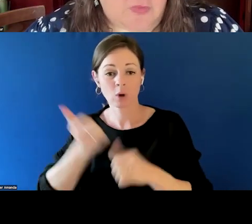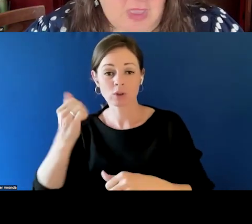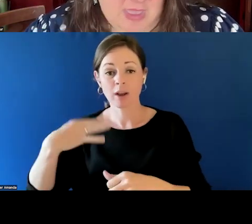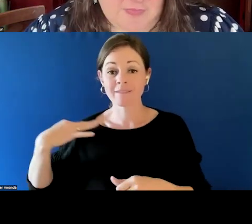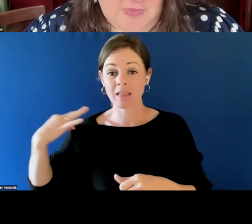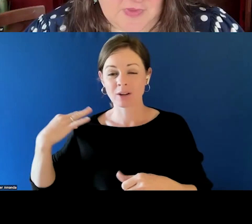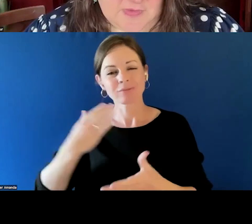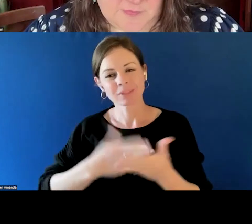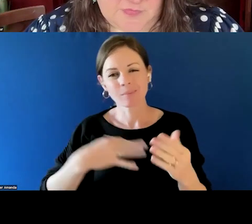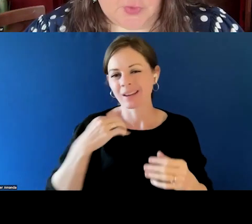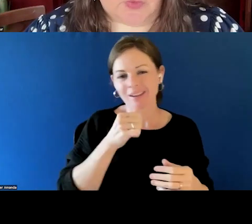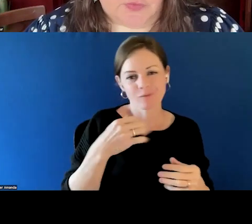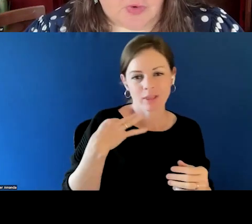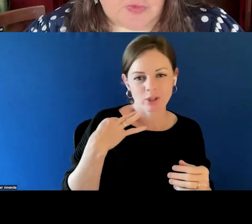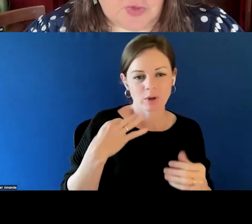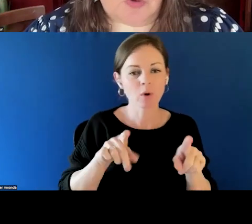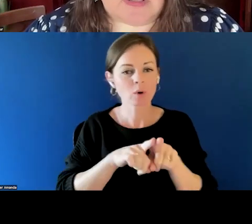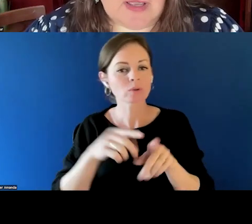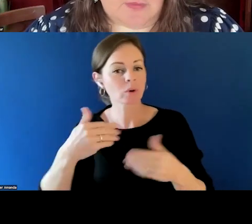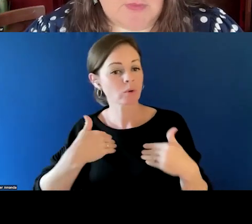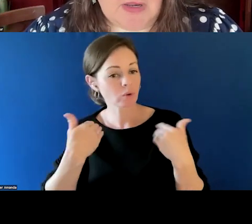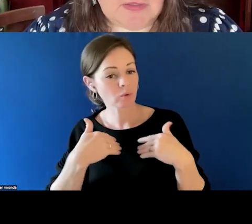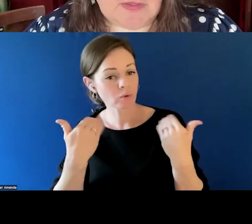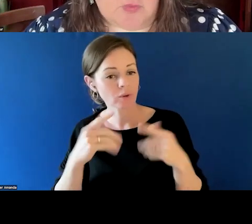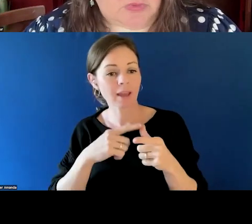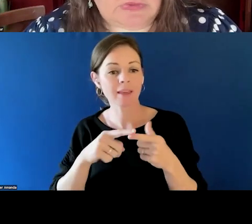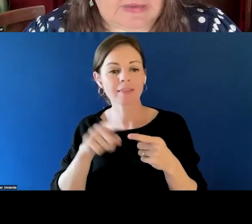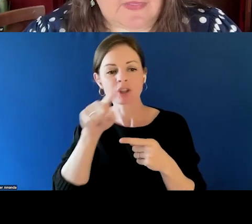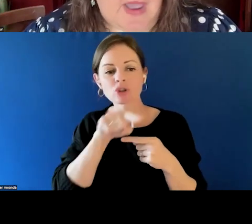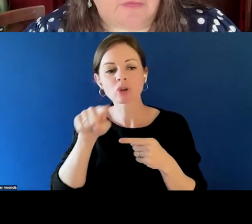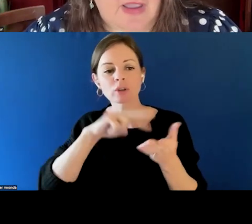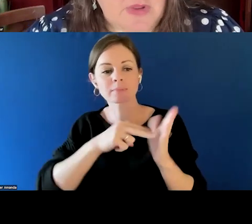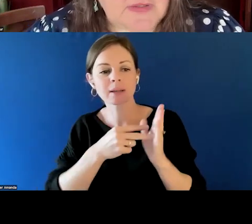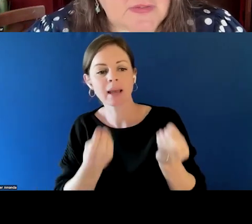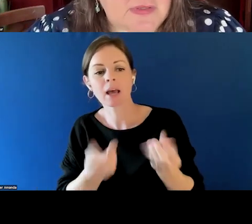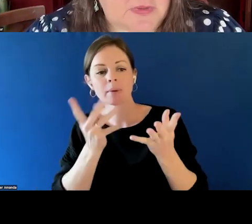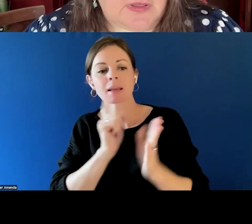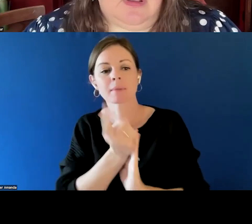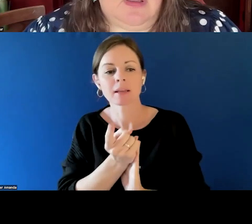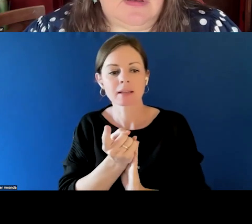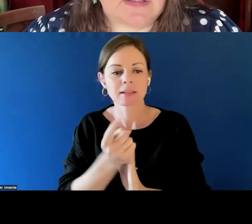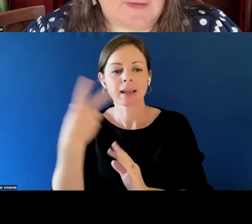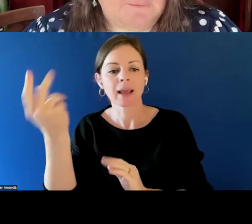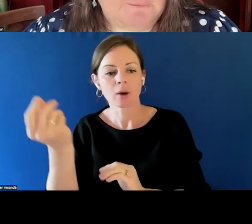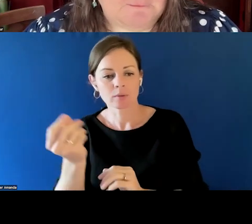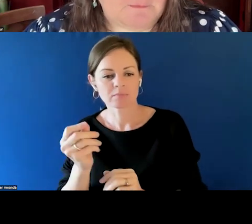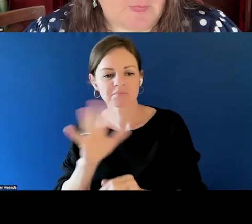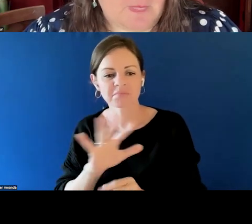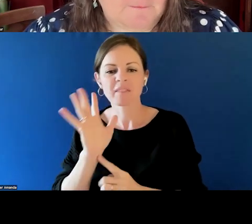our youth. And then the circles are the turnaround time in minutes. So we're getting them out in 5 minutes typically. Next